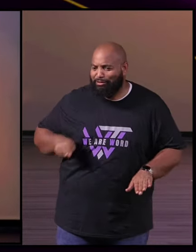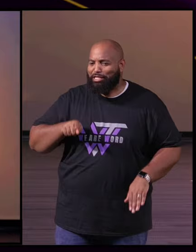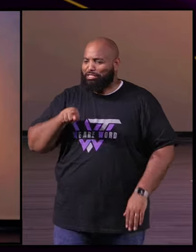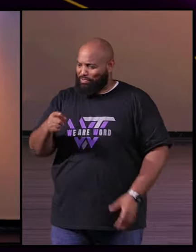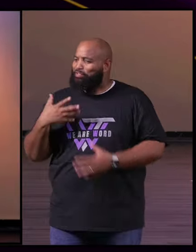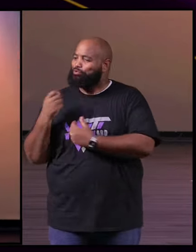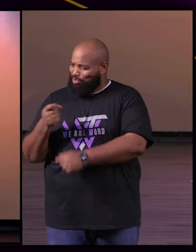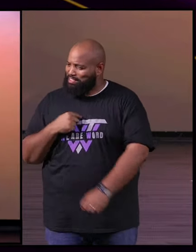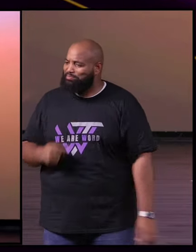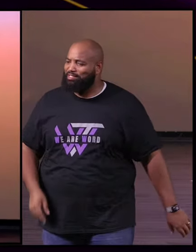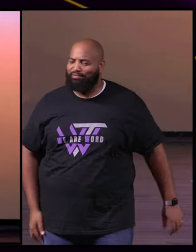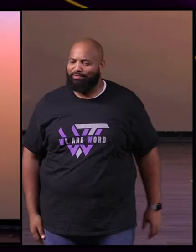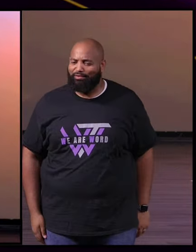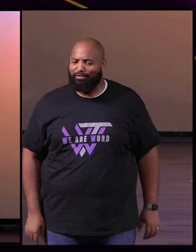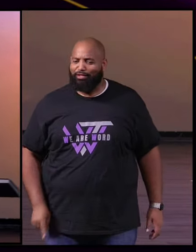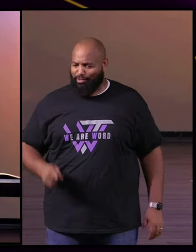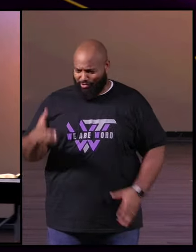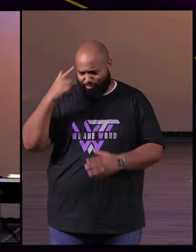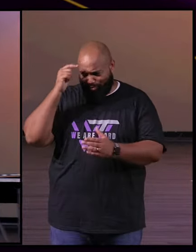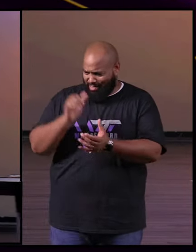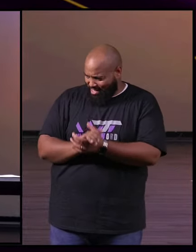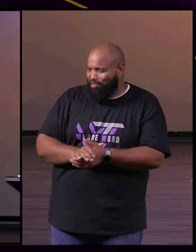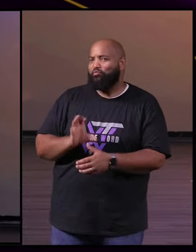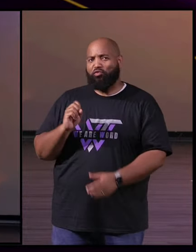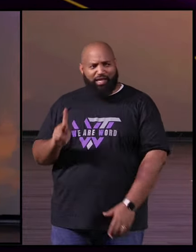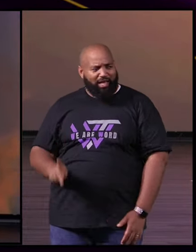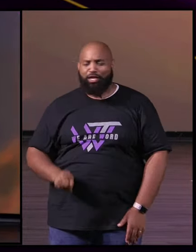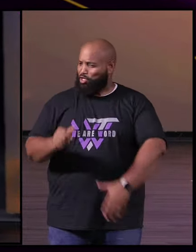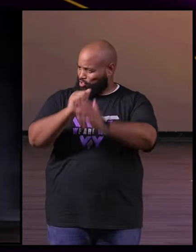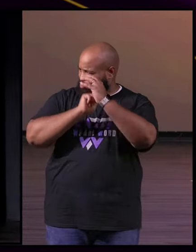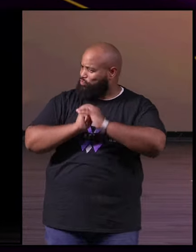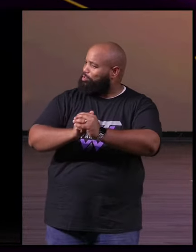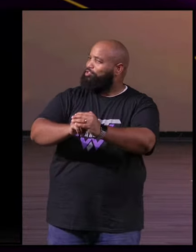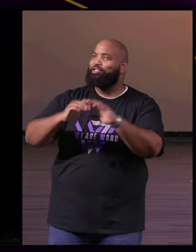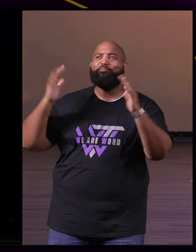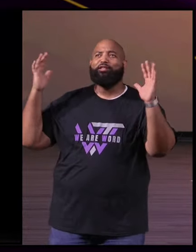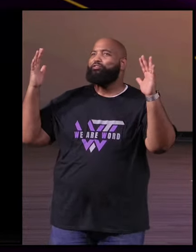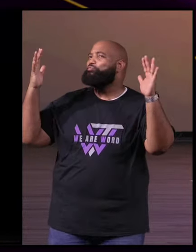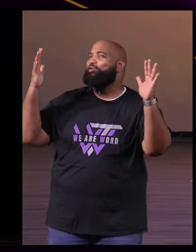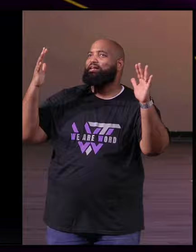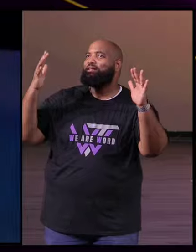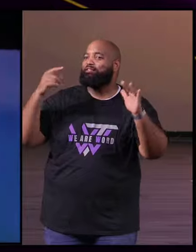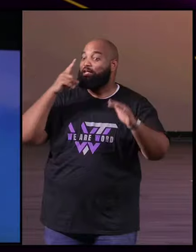You've done real good at worshiping and clapping with money in your pocket.